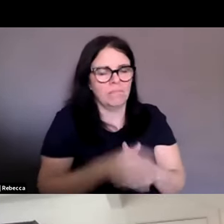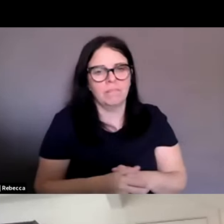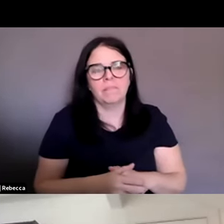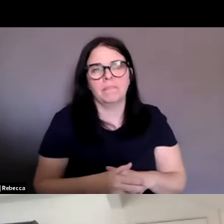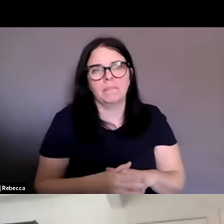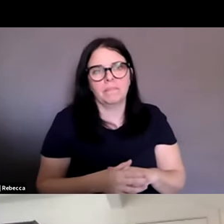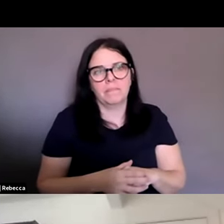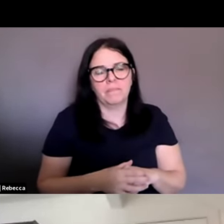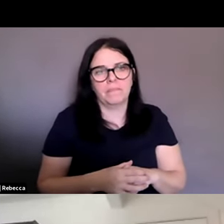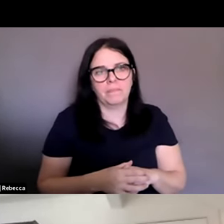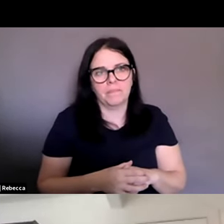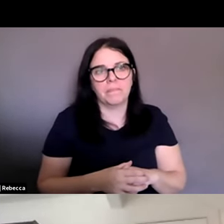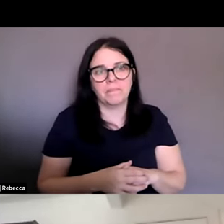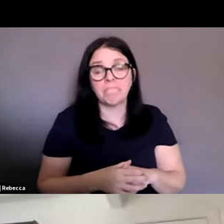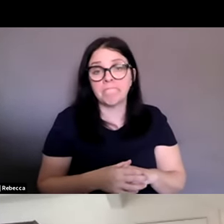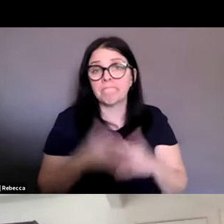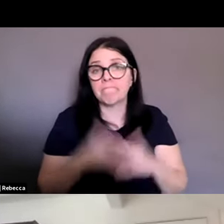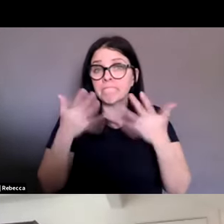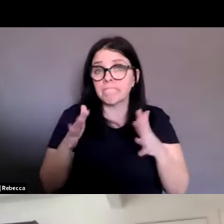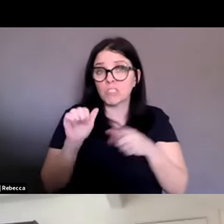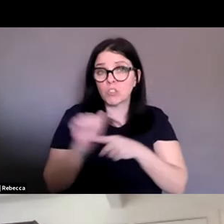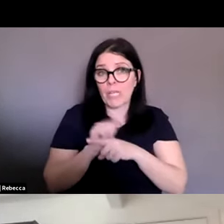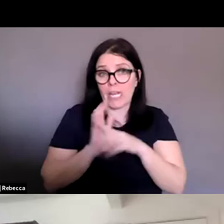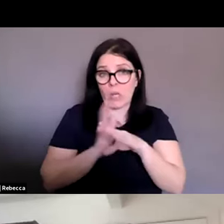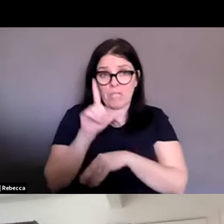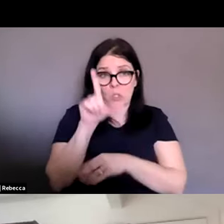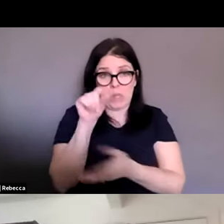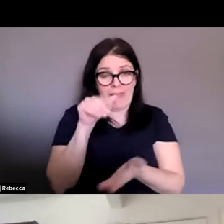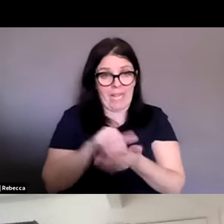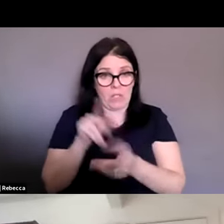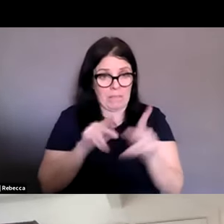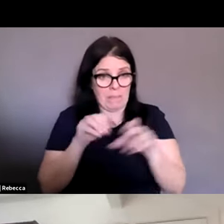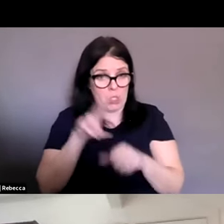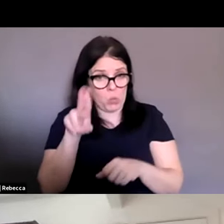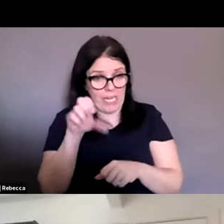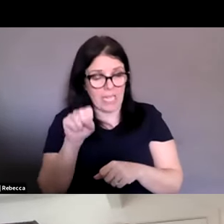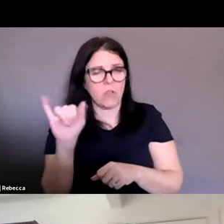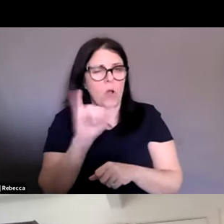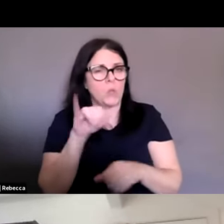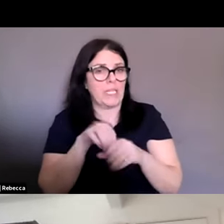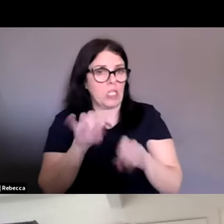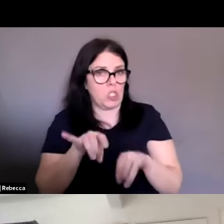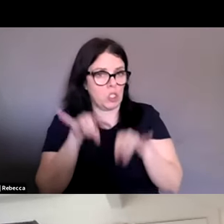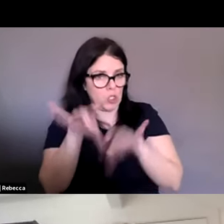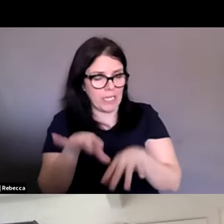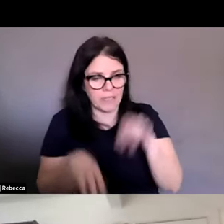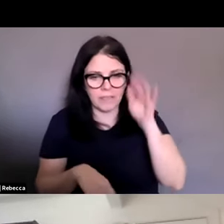We've trained over 20,000 people in the United States and also in Australia.